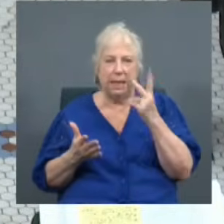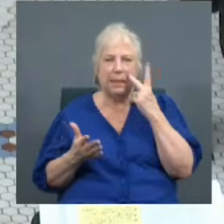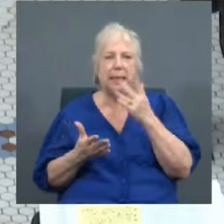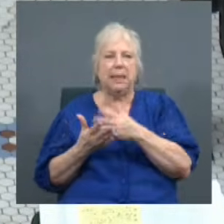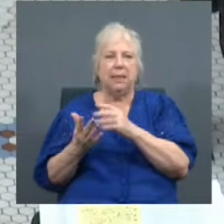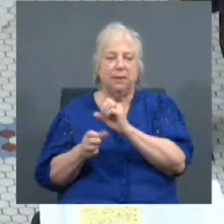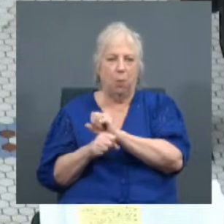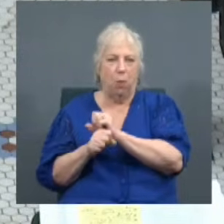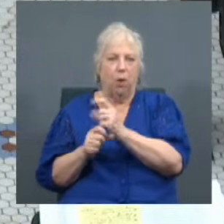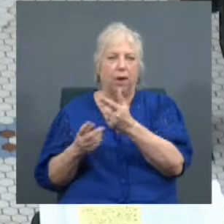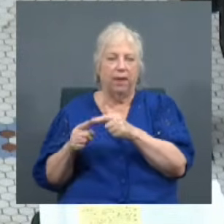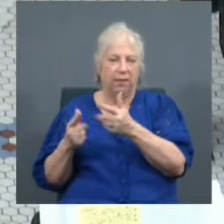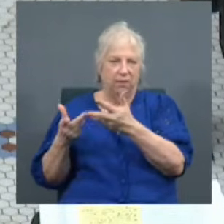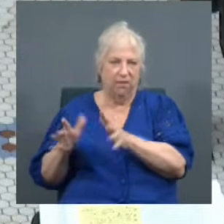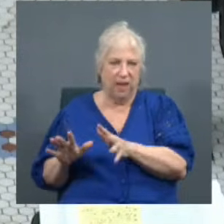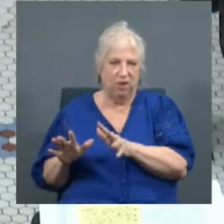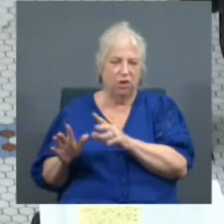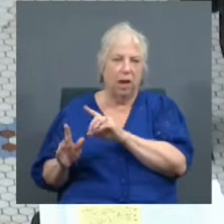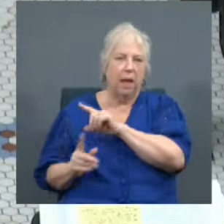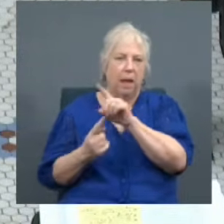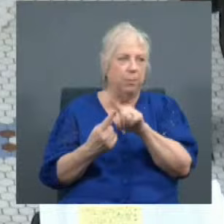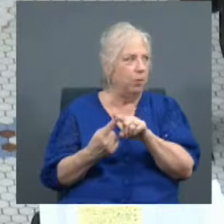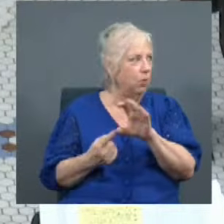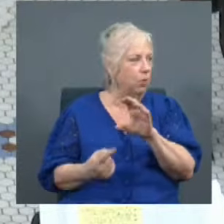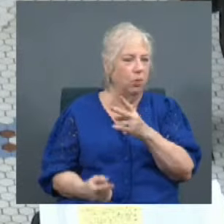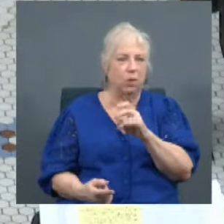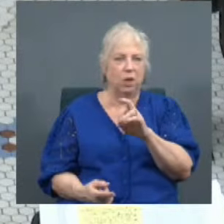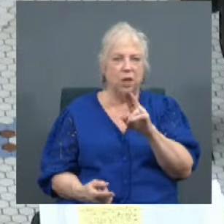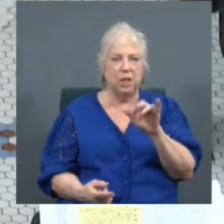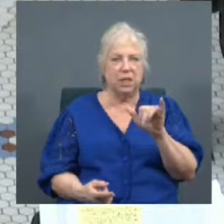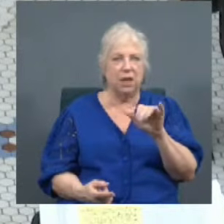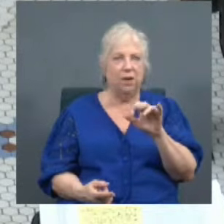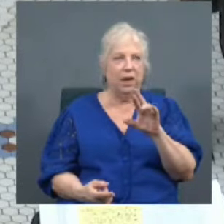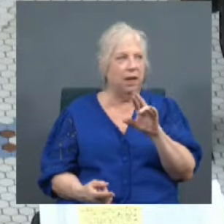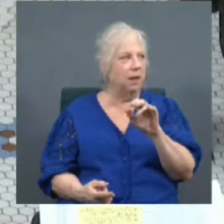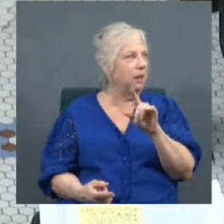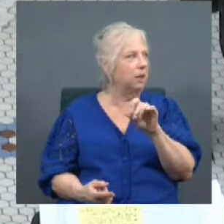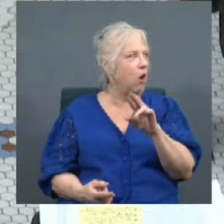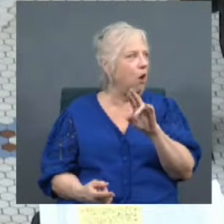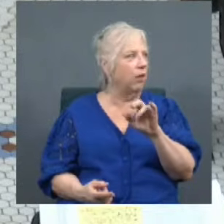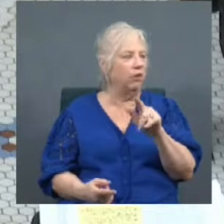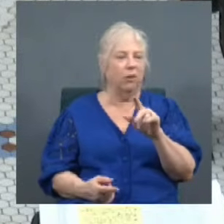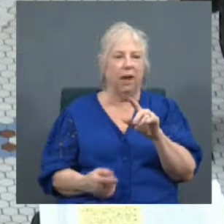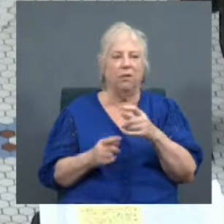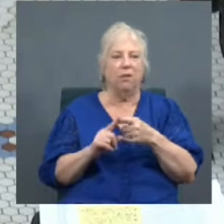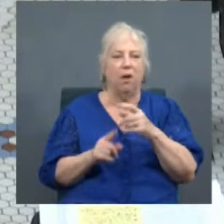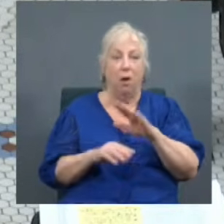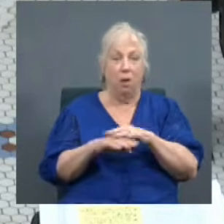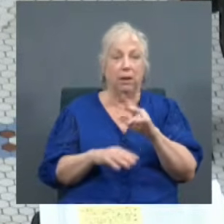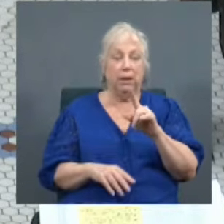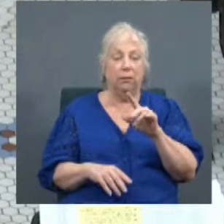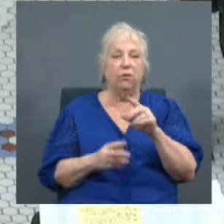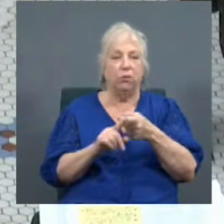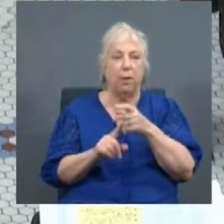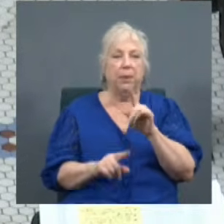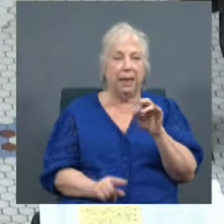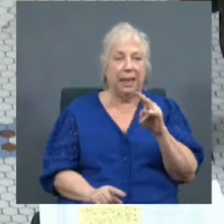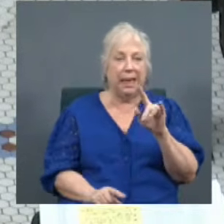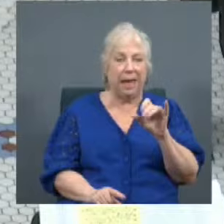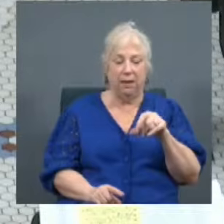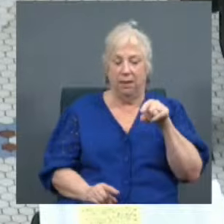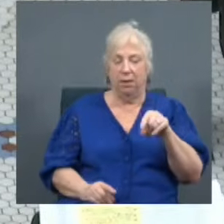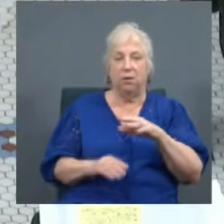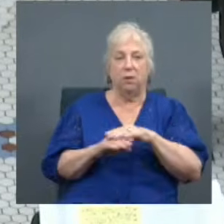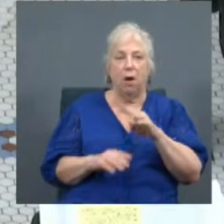work that's been finished up to Cherry Laurel from Canis Road. This is on Bowman Road. right,